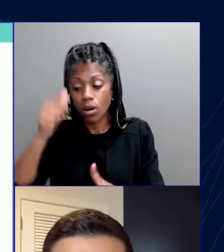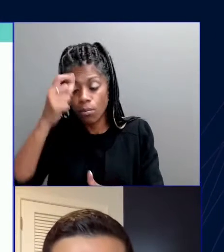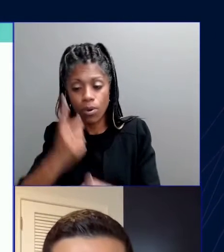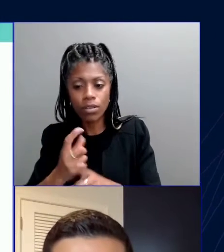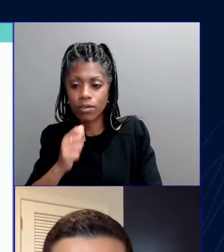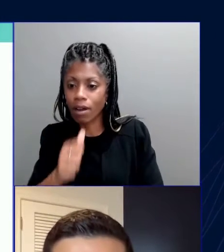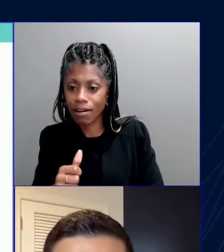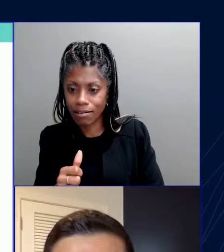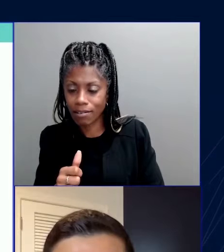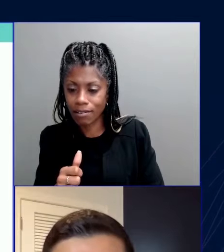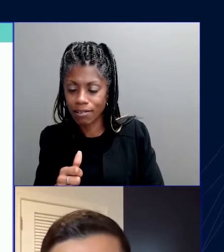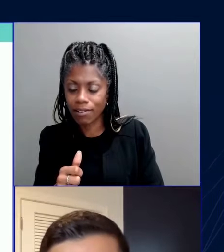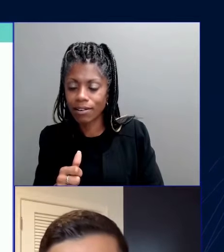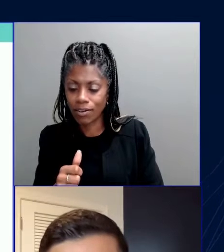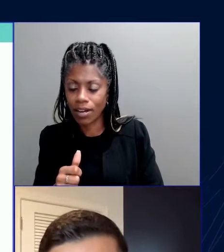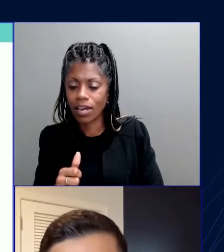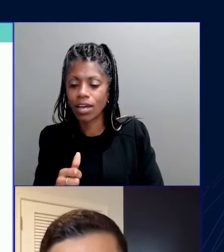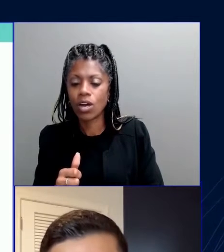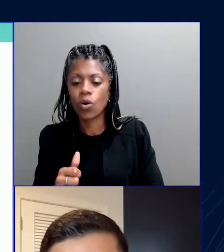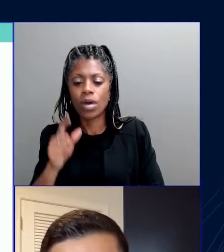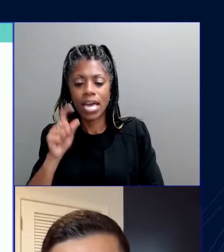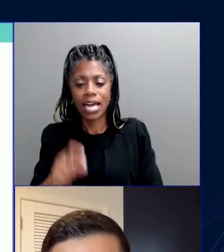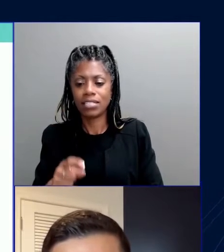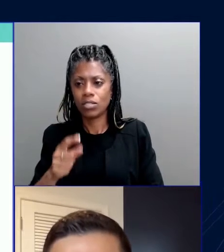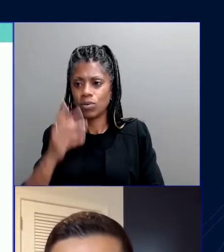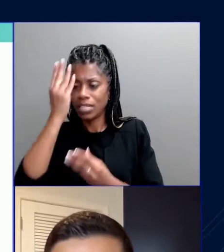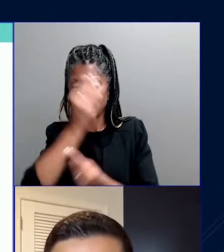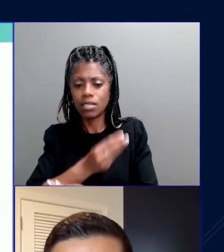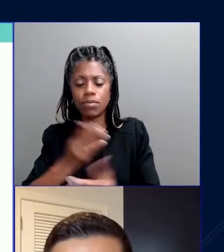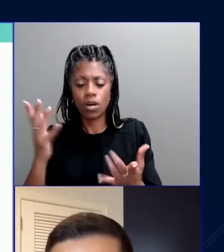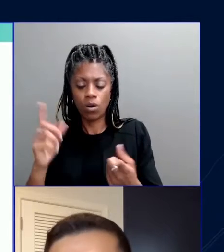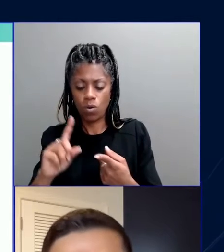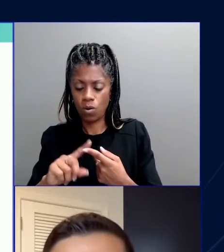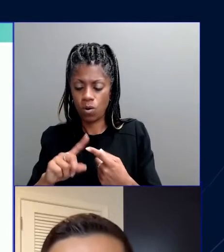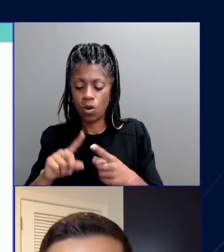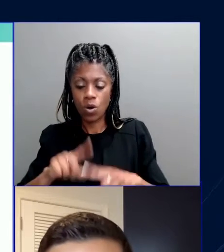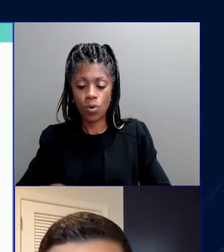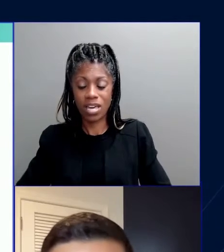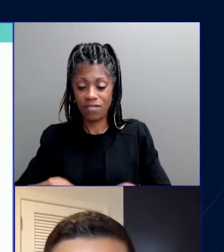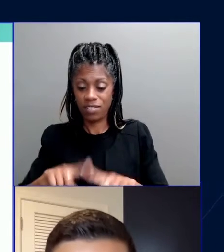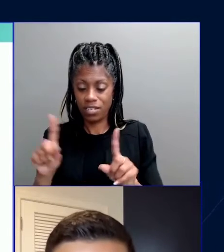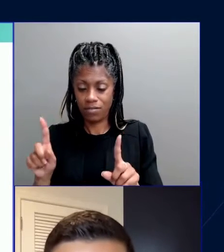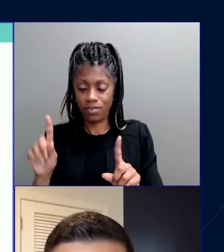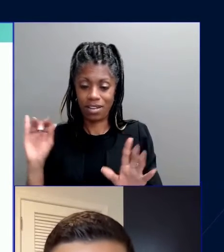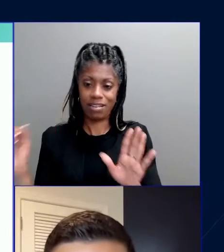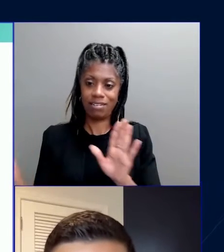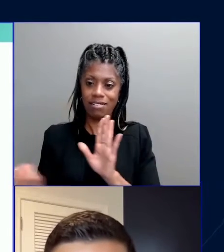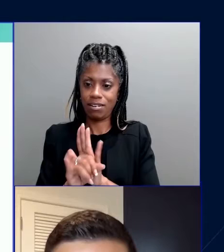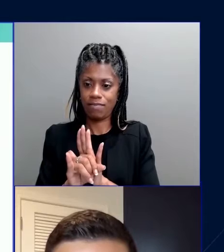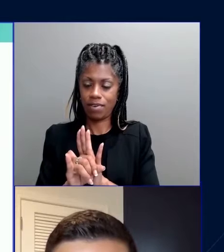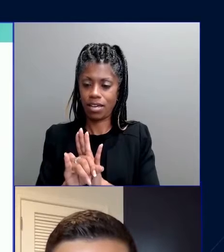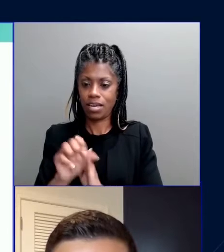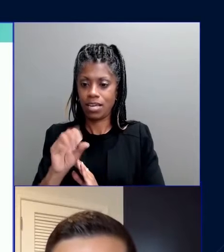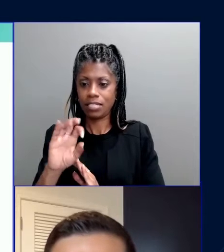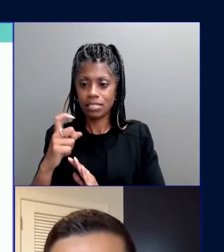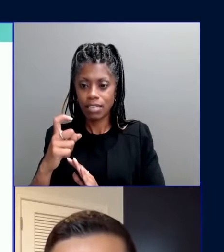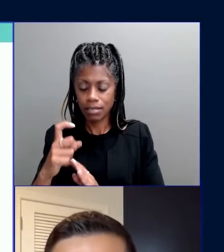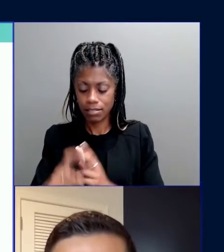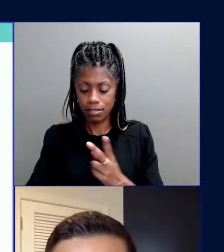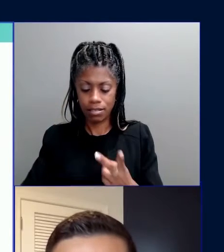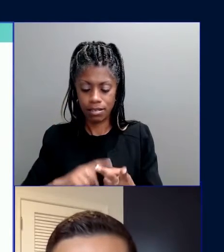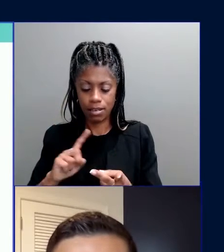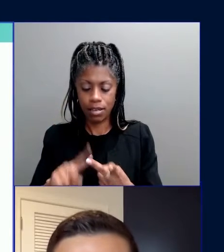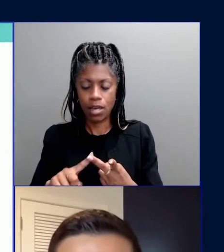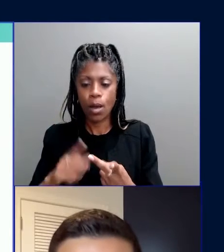different languages and came from different countries. But why don't I just show you an example of one of them? I want to show you